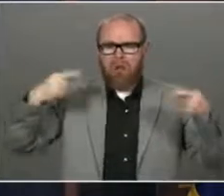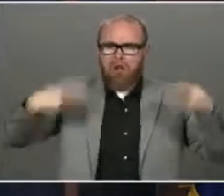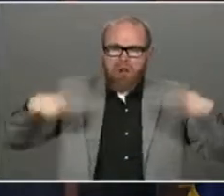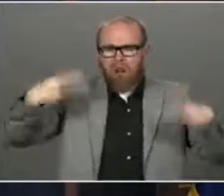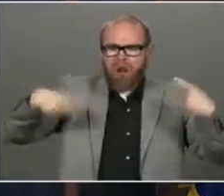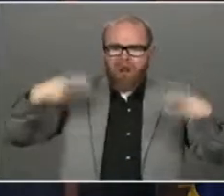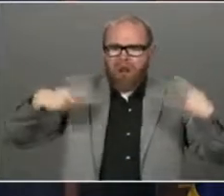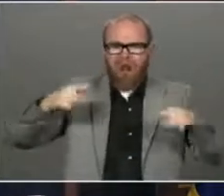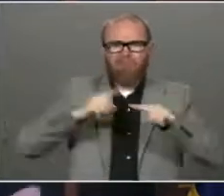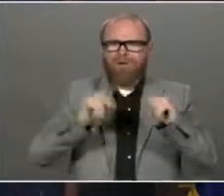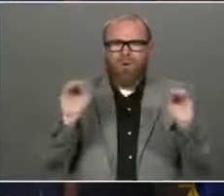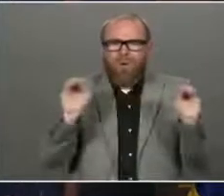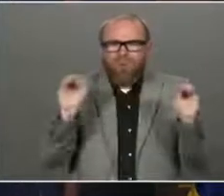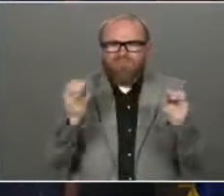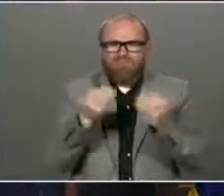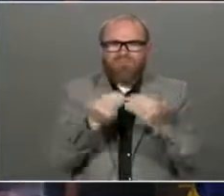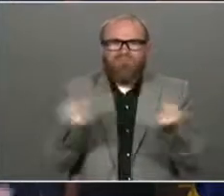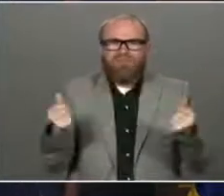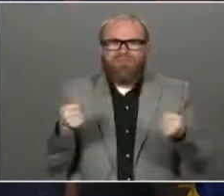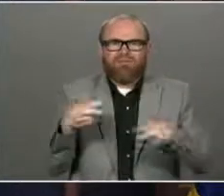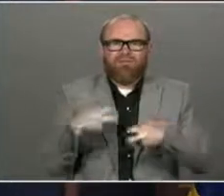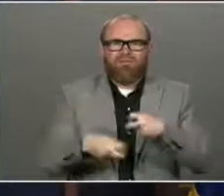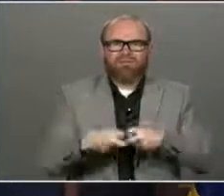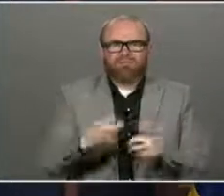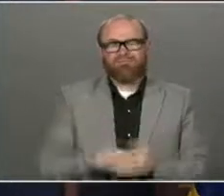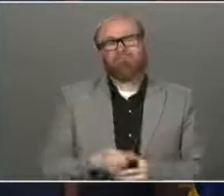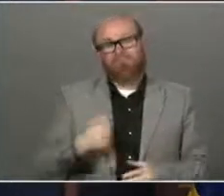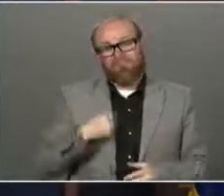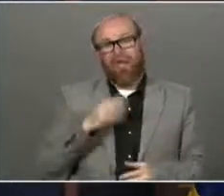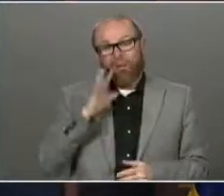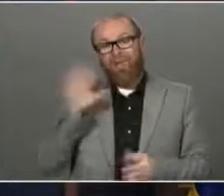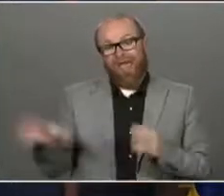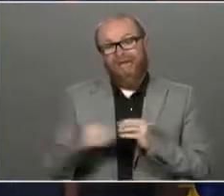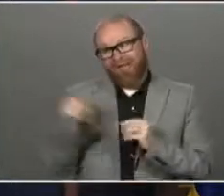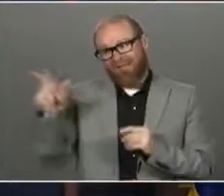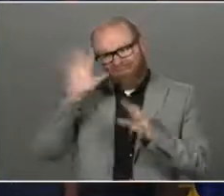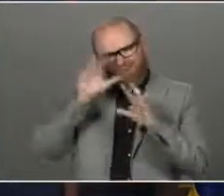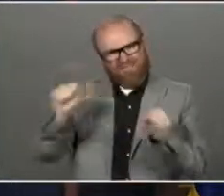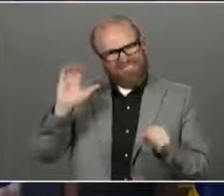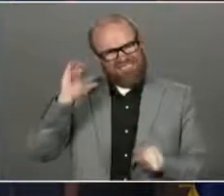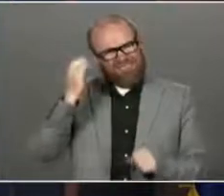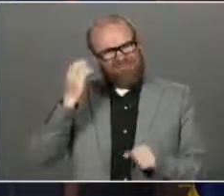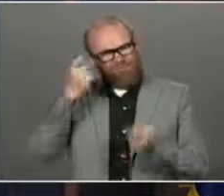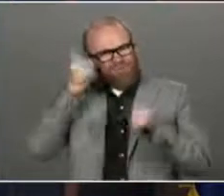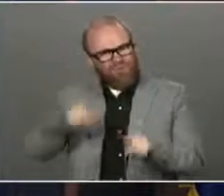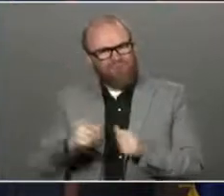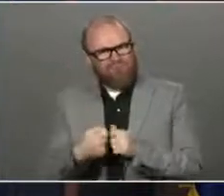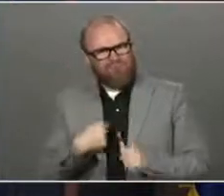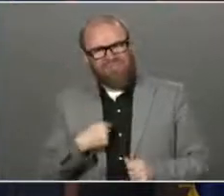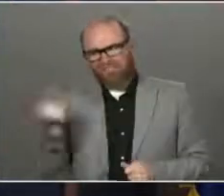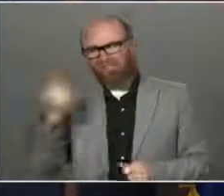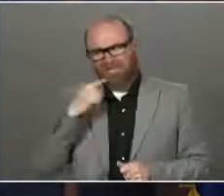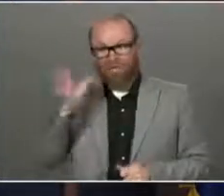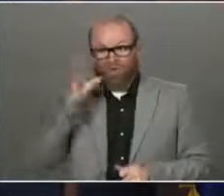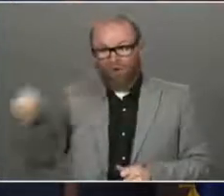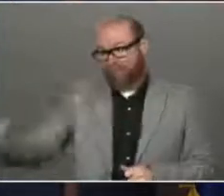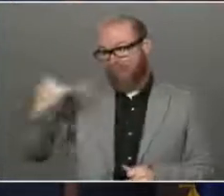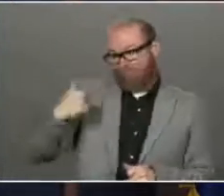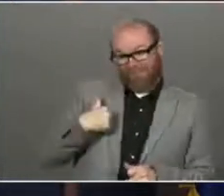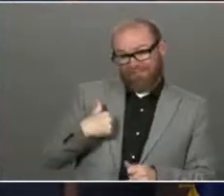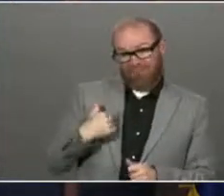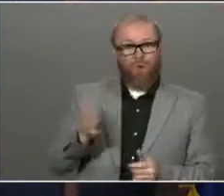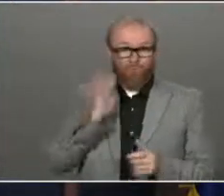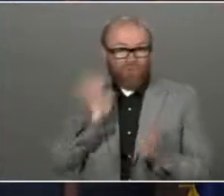I think it's a mistake. I will add that the president seemed to agree with me, and he said, "Hey, I want to call you and talk to you more about